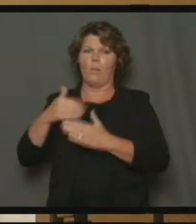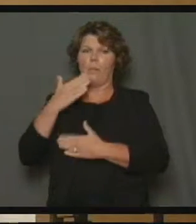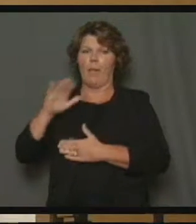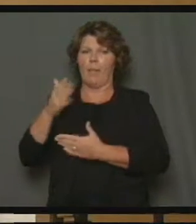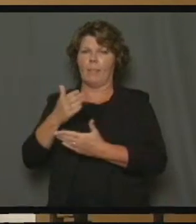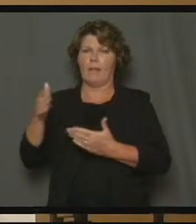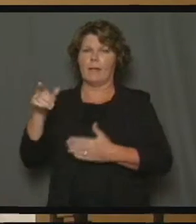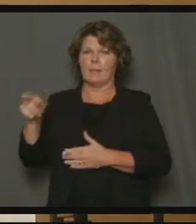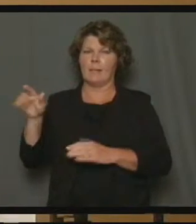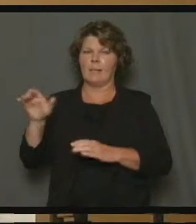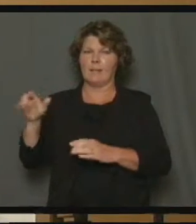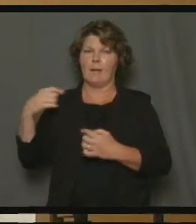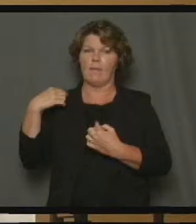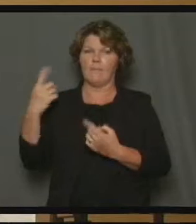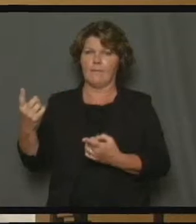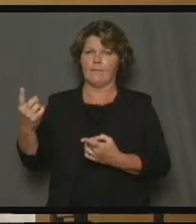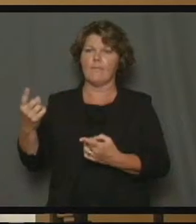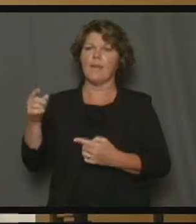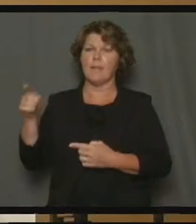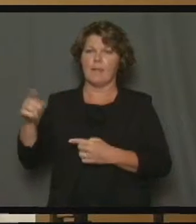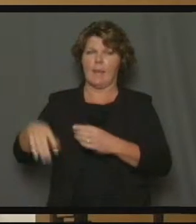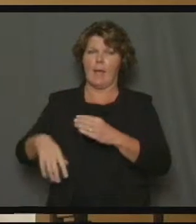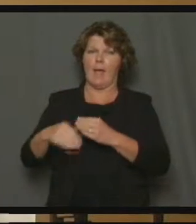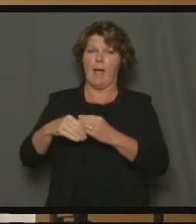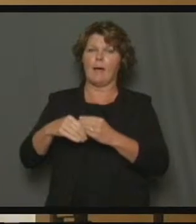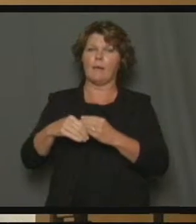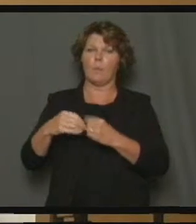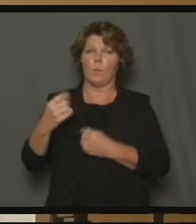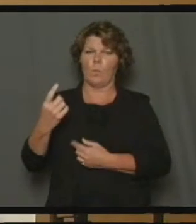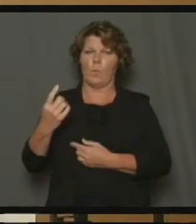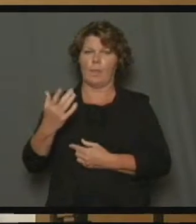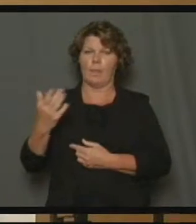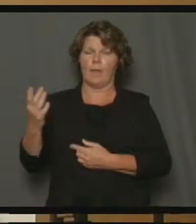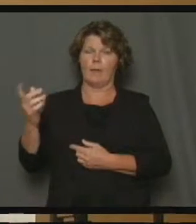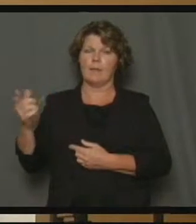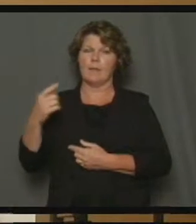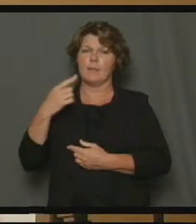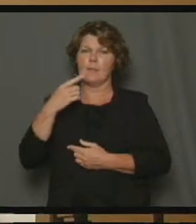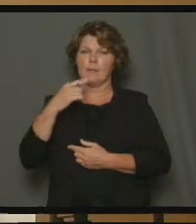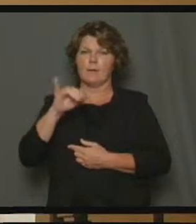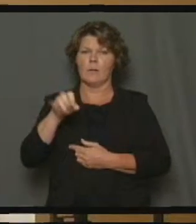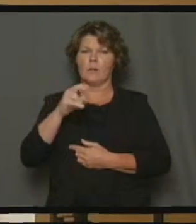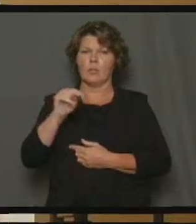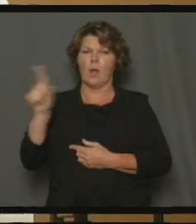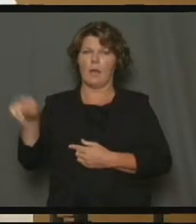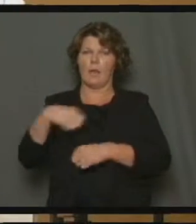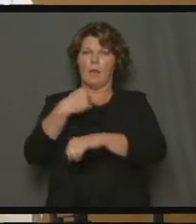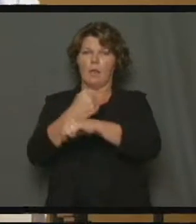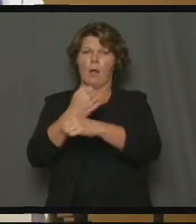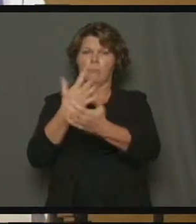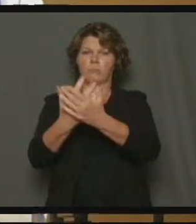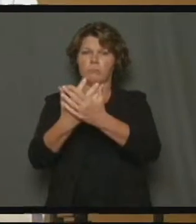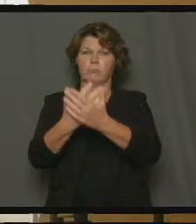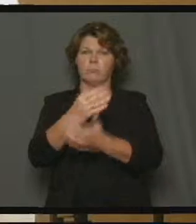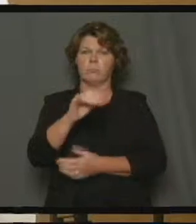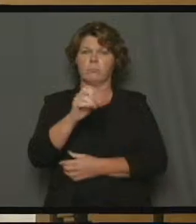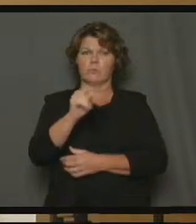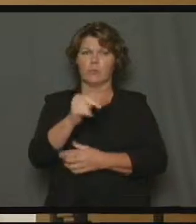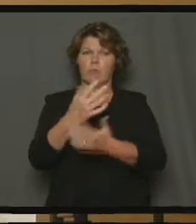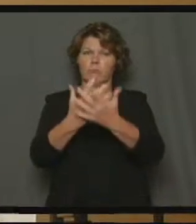things that Herod had done, added this to them all, that he locked up John in prison.